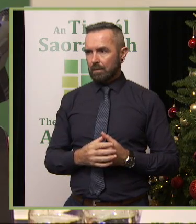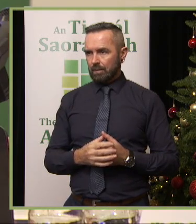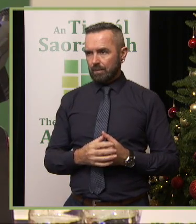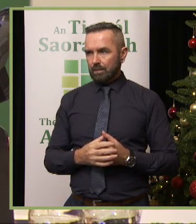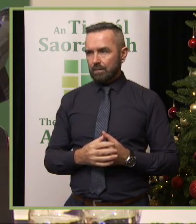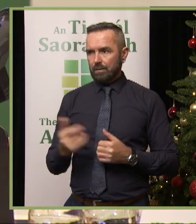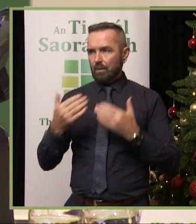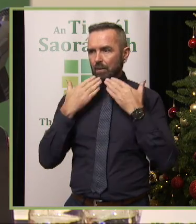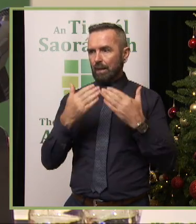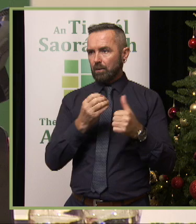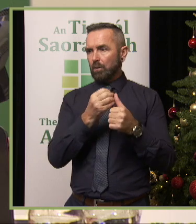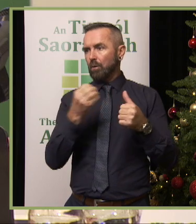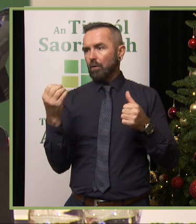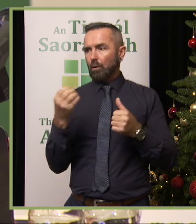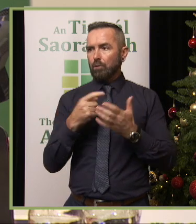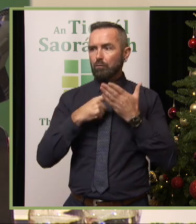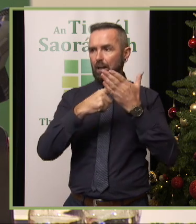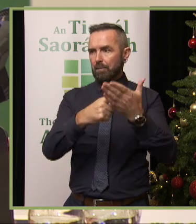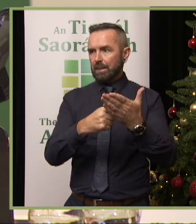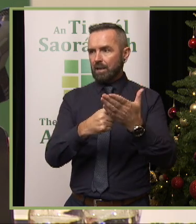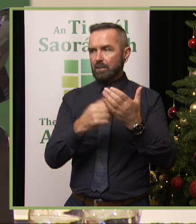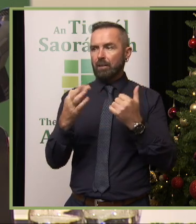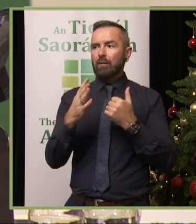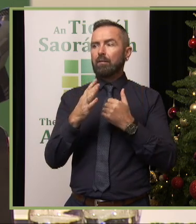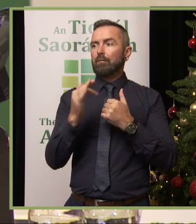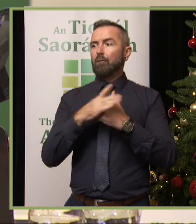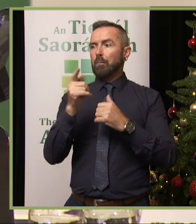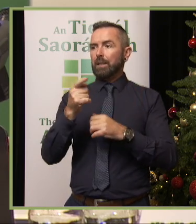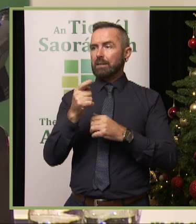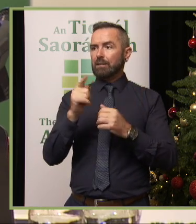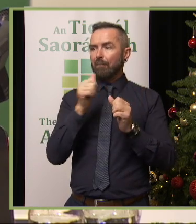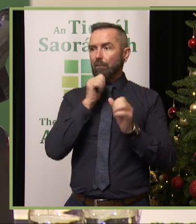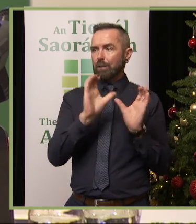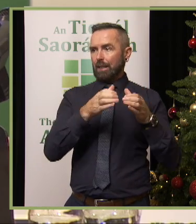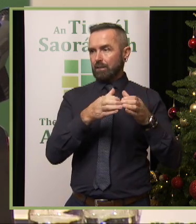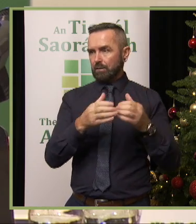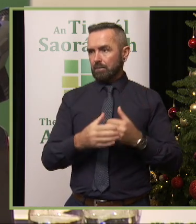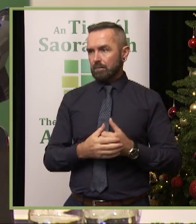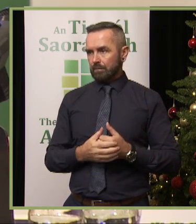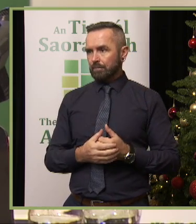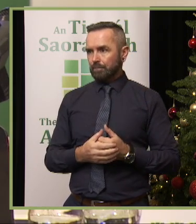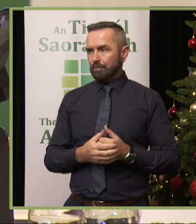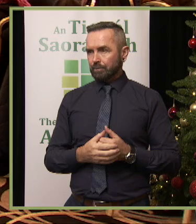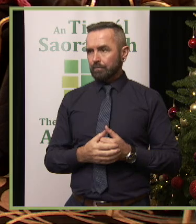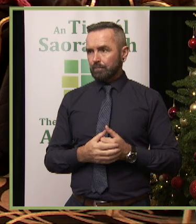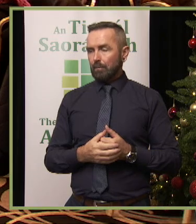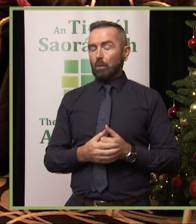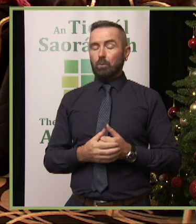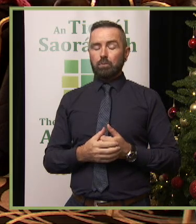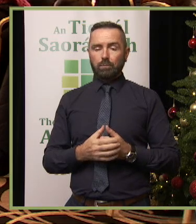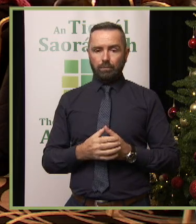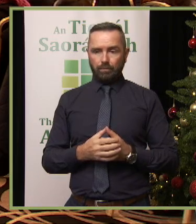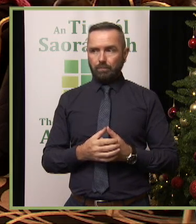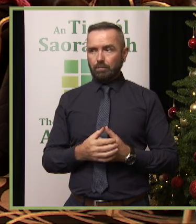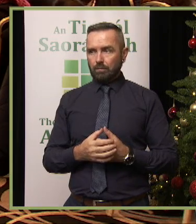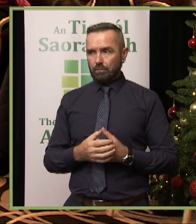Thank you. Another recommendation from this first section. Keith, 4.